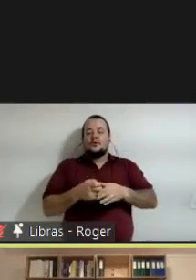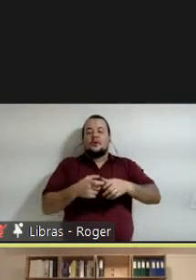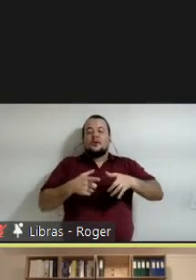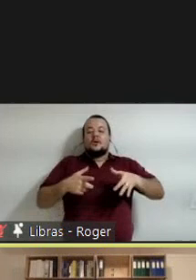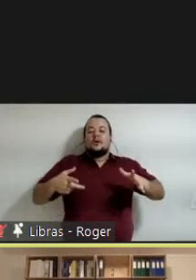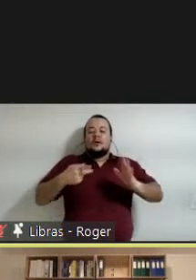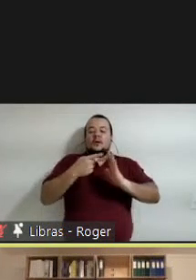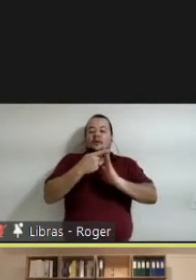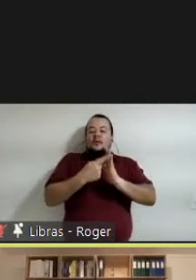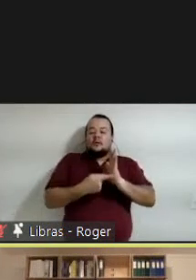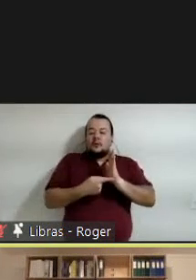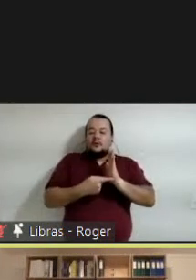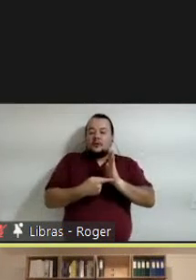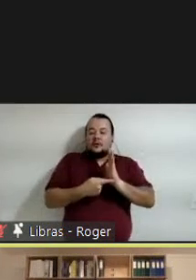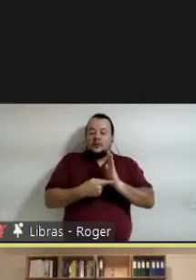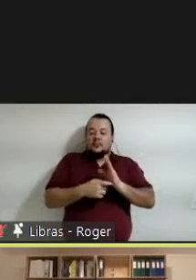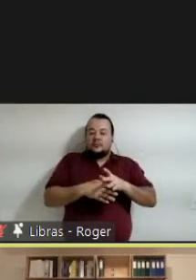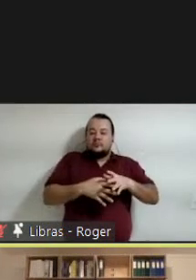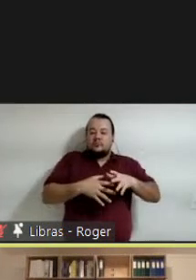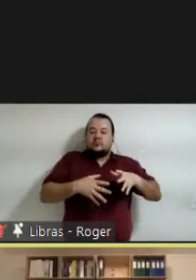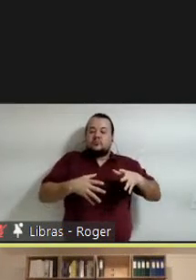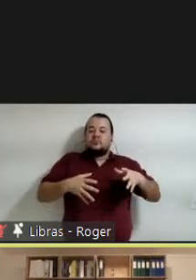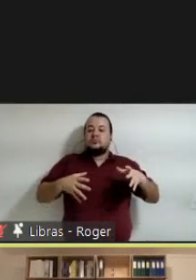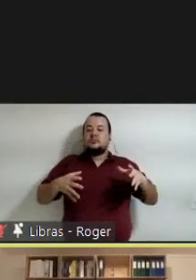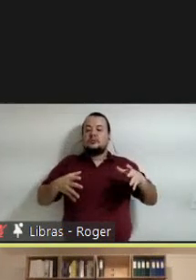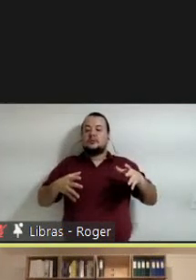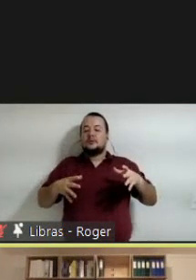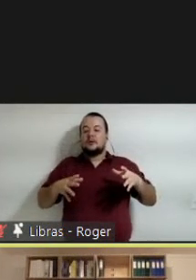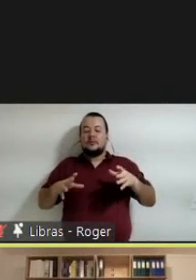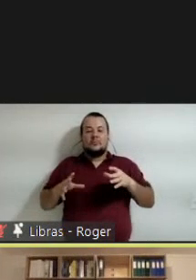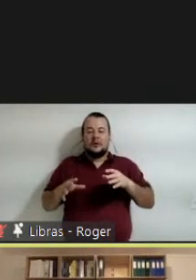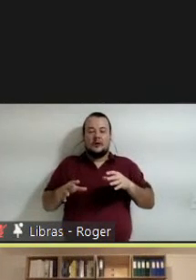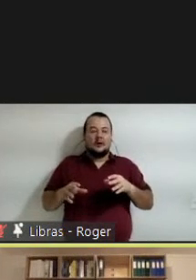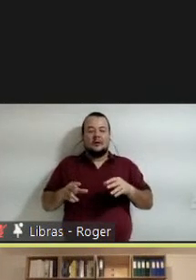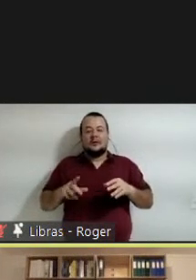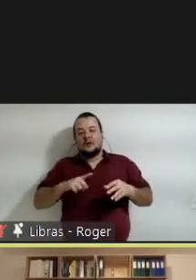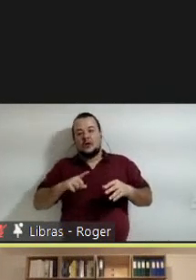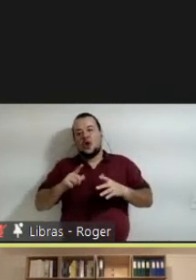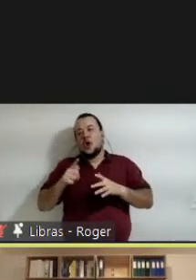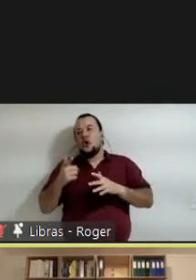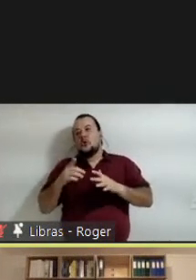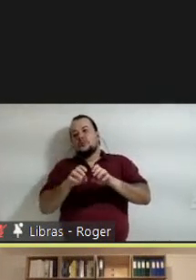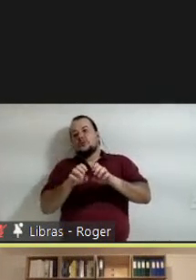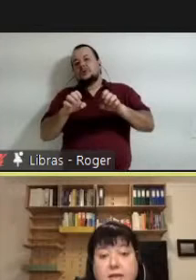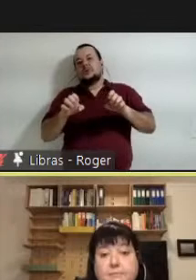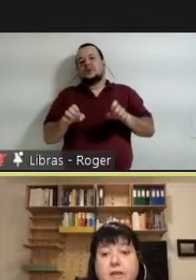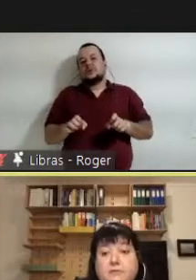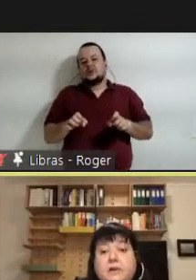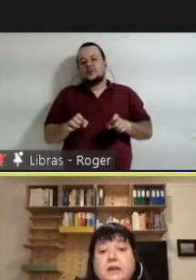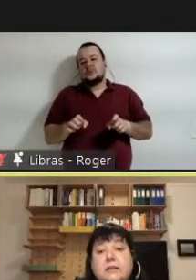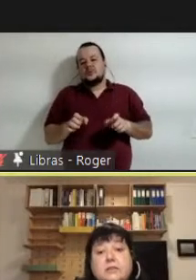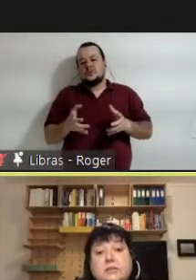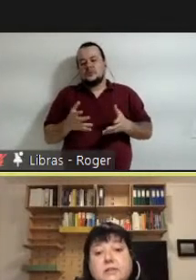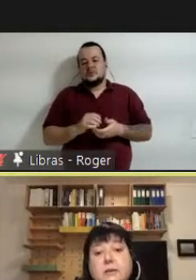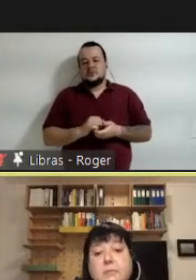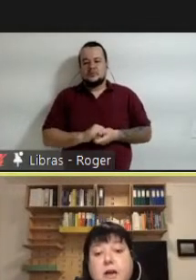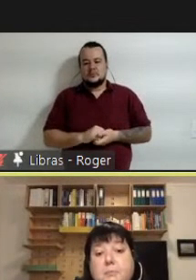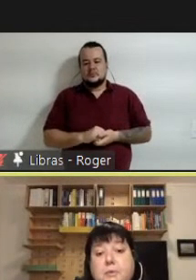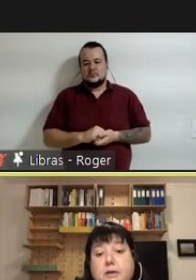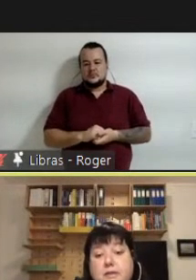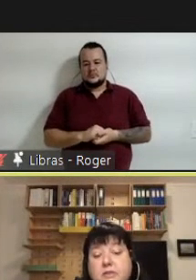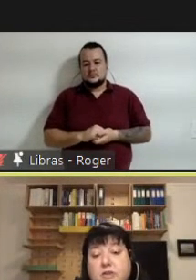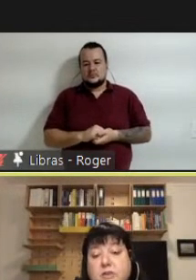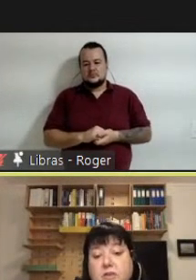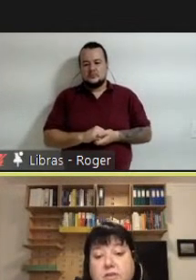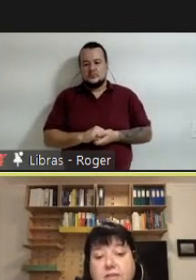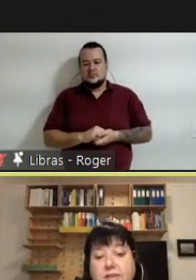country, irrigation very important, so a very utilitarian layout. And finally, just to sum up